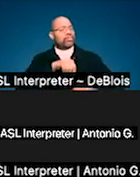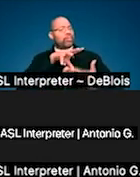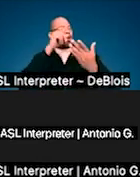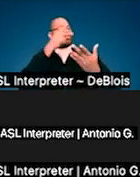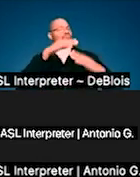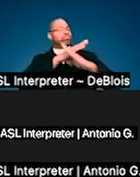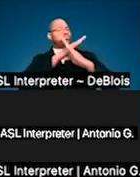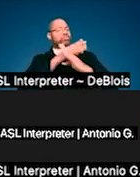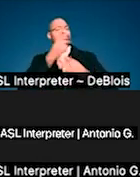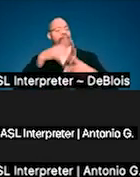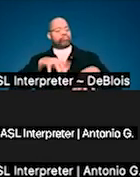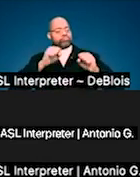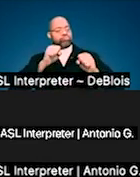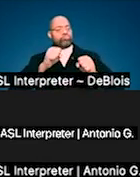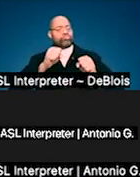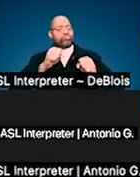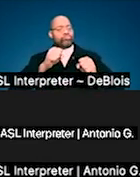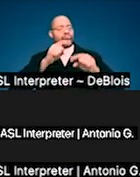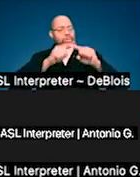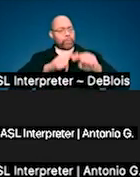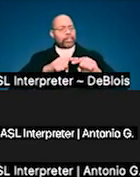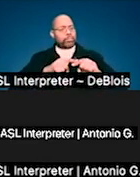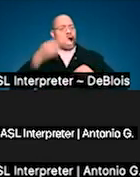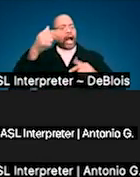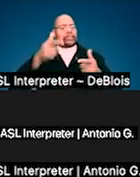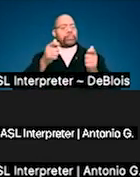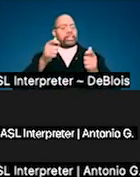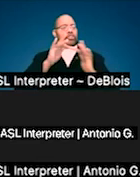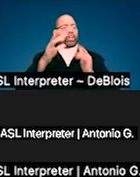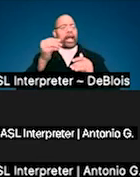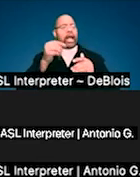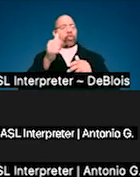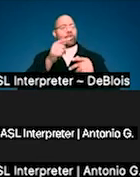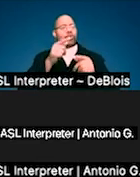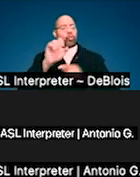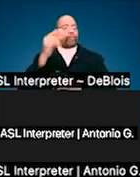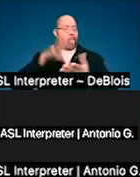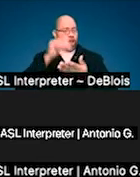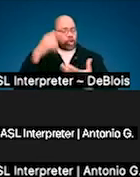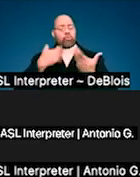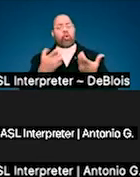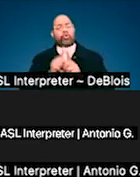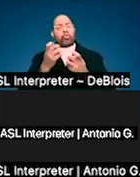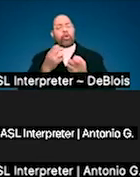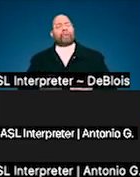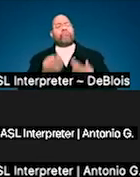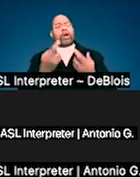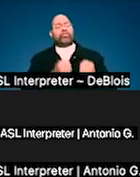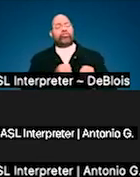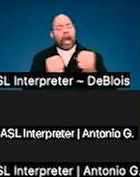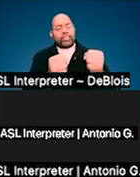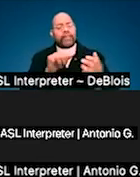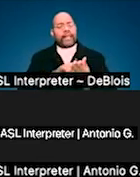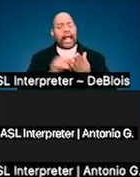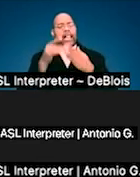adopting reliable, high-speed internet and technology tools for learning. We also wanted to recommend strategies that